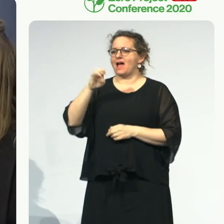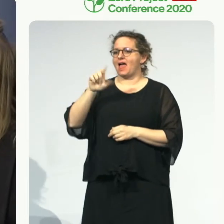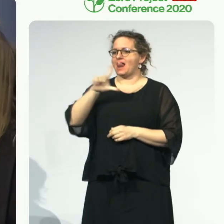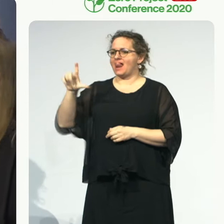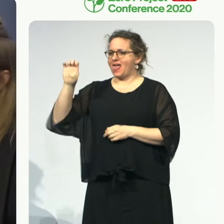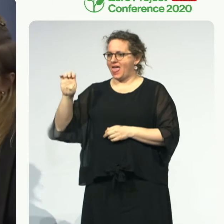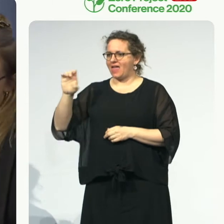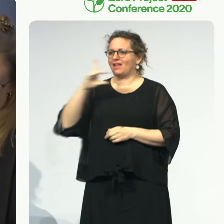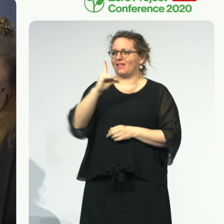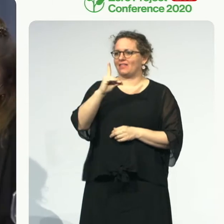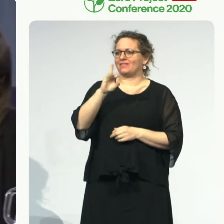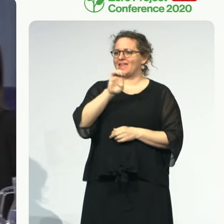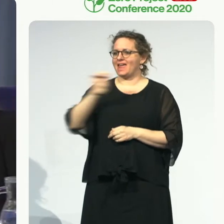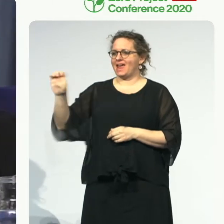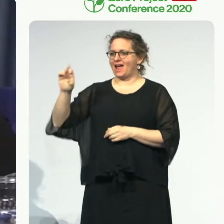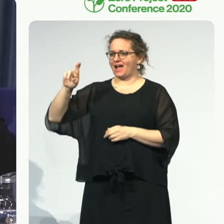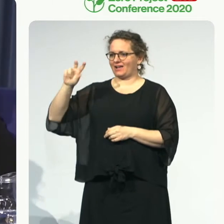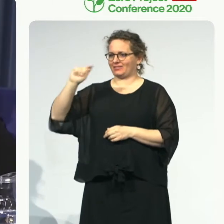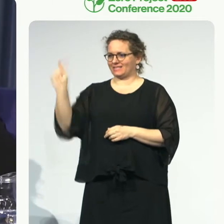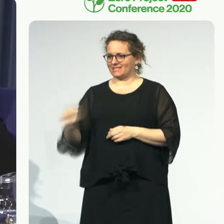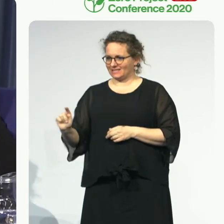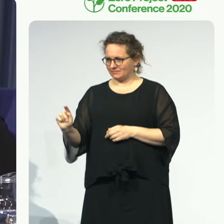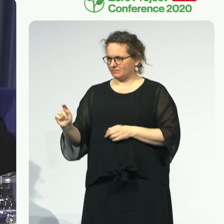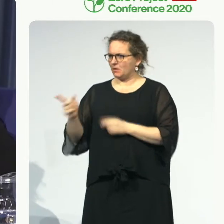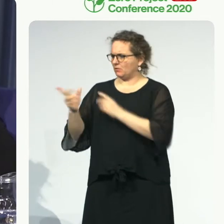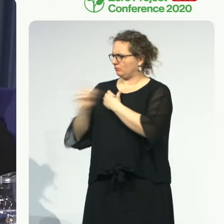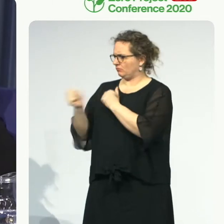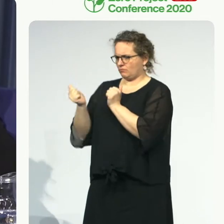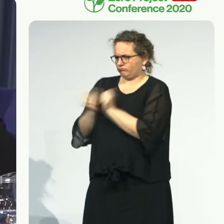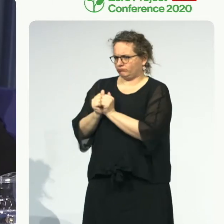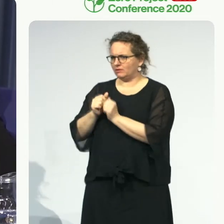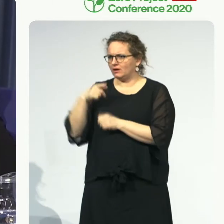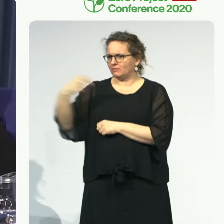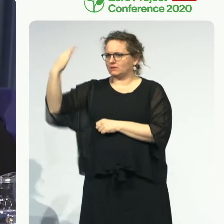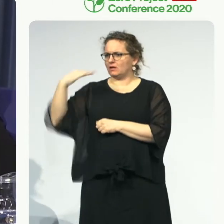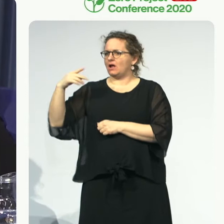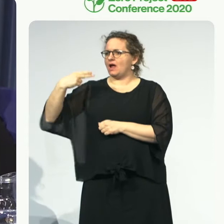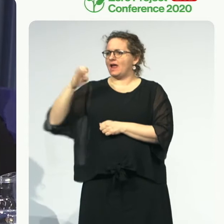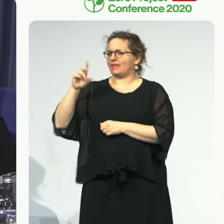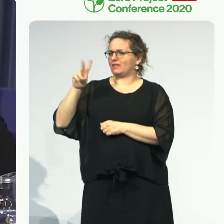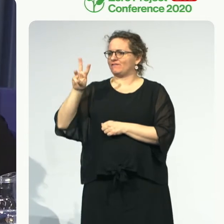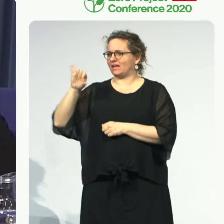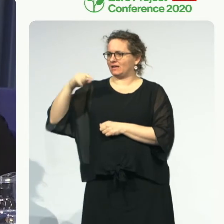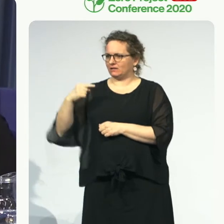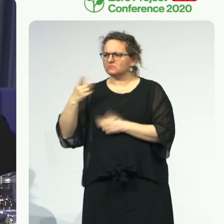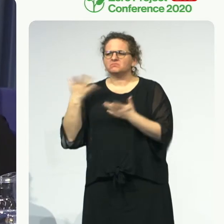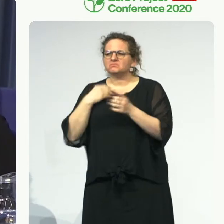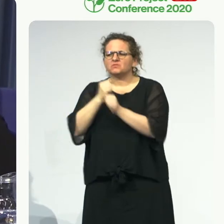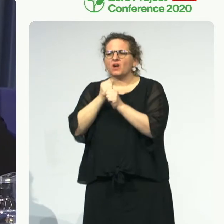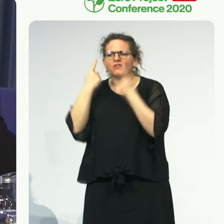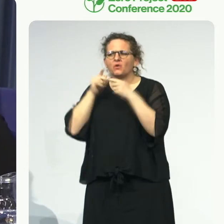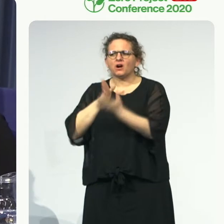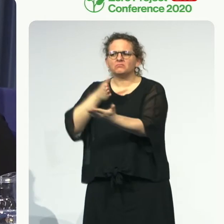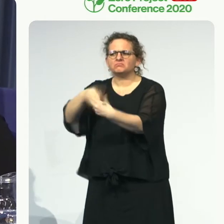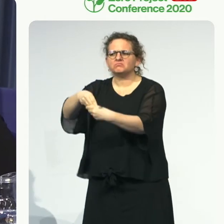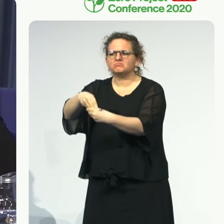colleague sitting next to me at the GIZ in Bonn. We are working for the ministry, Federal Ministry